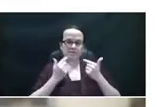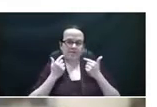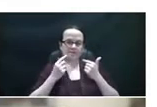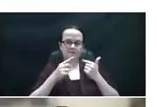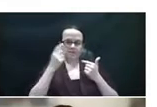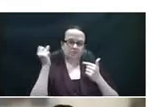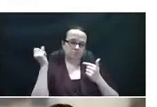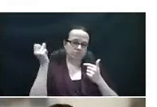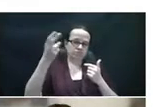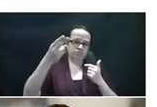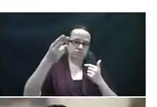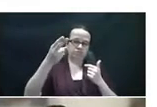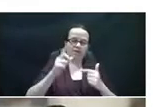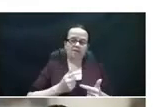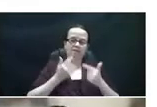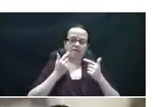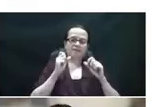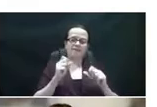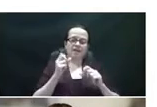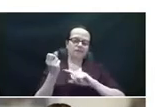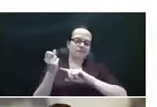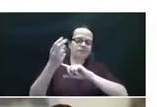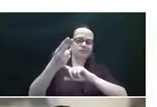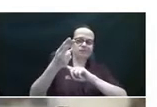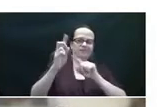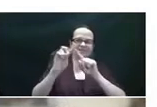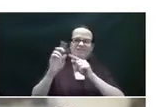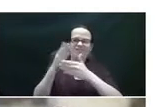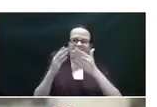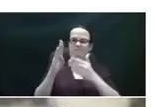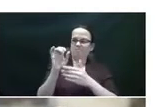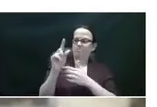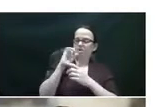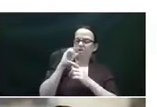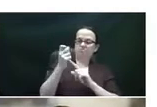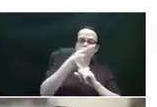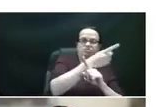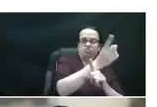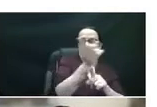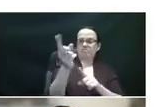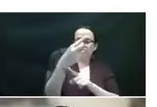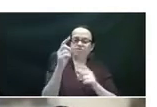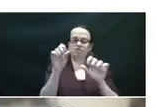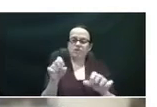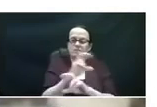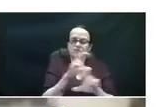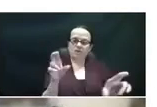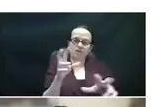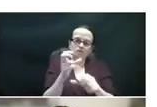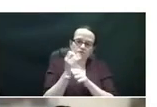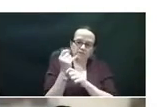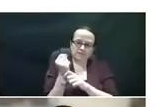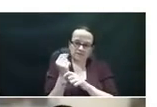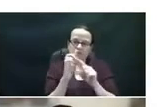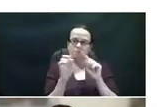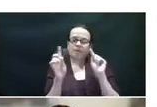can throw many different curveballs at us that we can't really control. And you got to be ready to receive them.